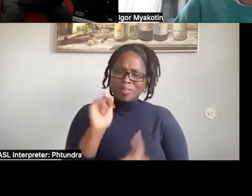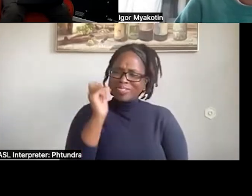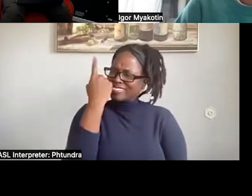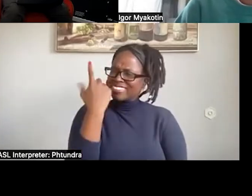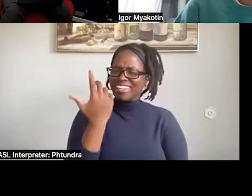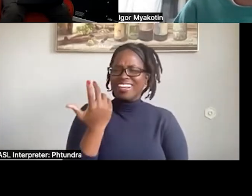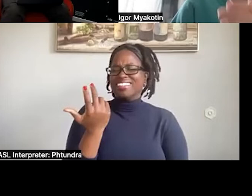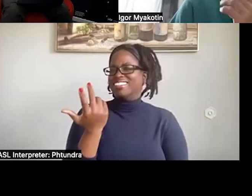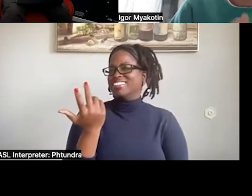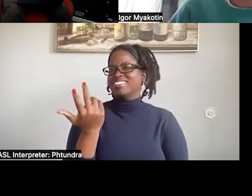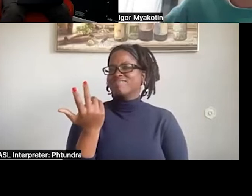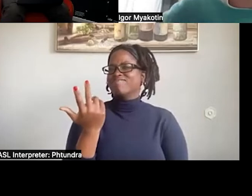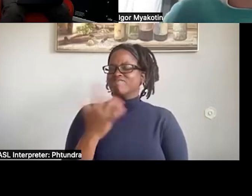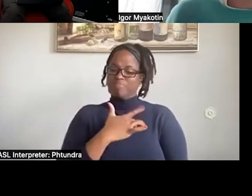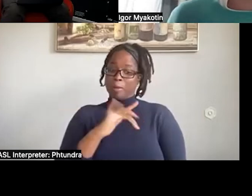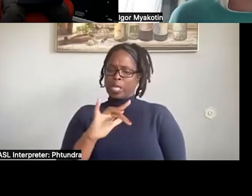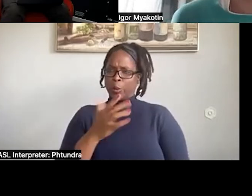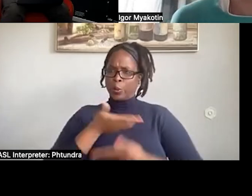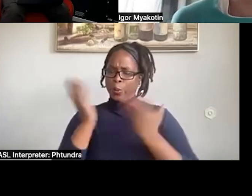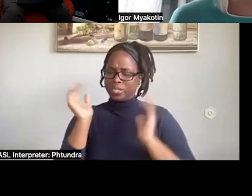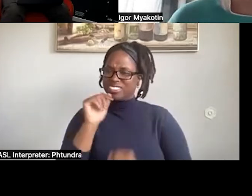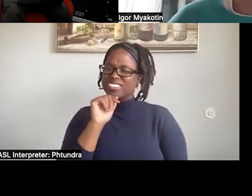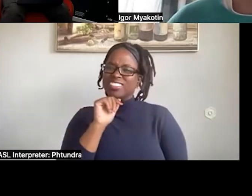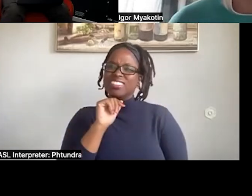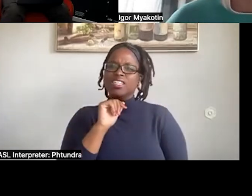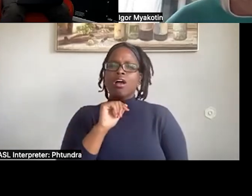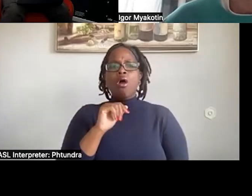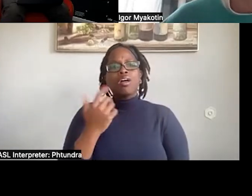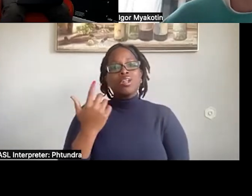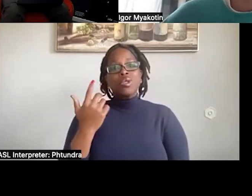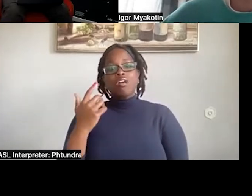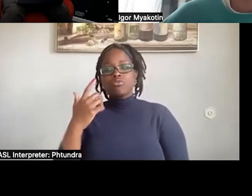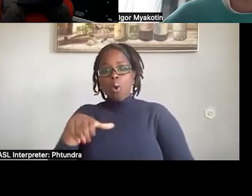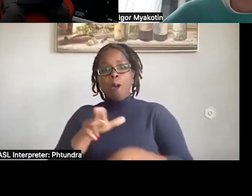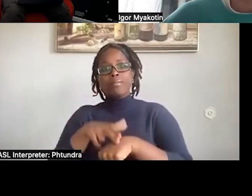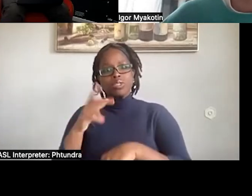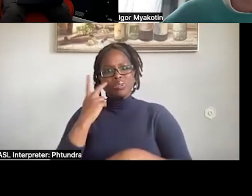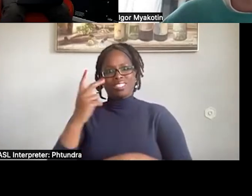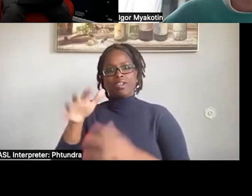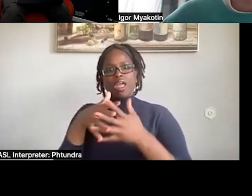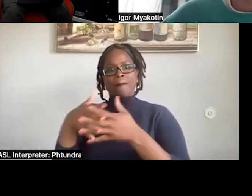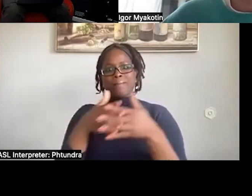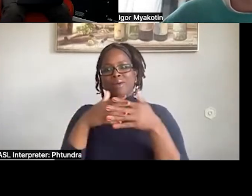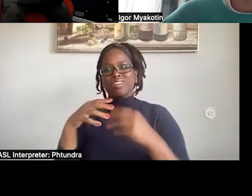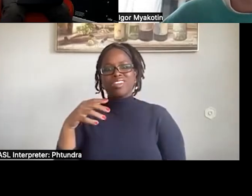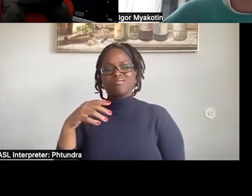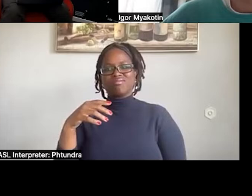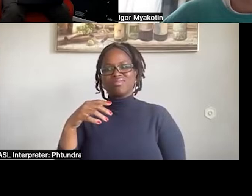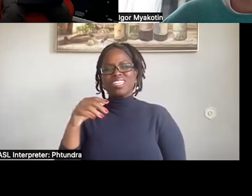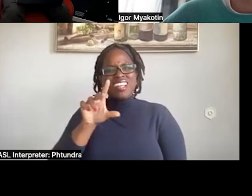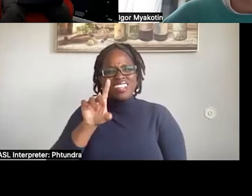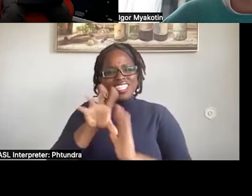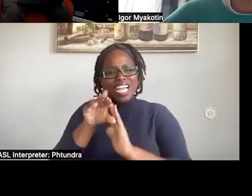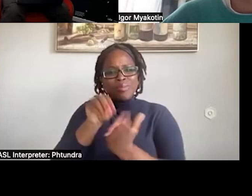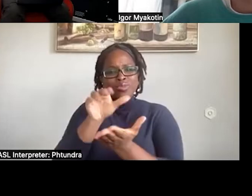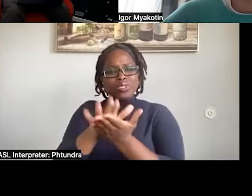of, no empathy. Like, lack of empathy is something you can see even in American documentaries. You never see, very rarely